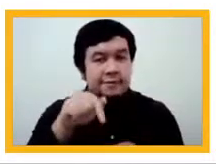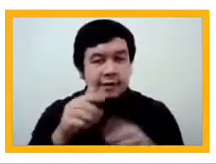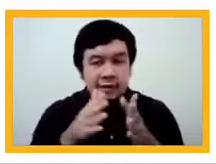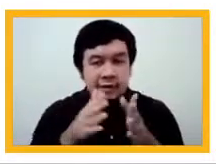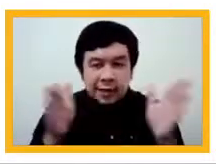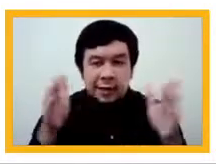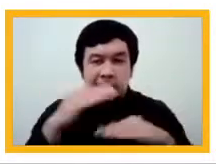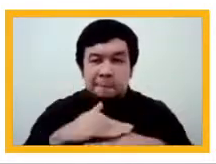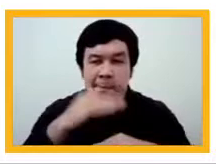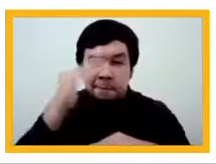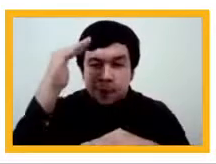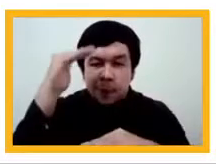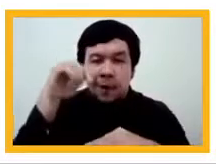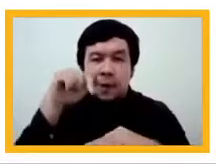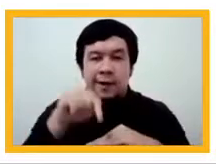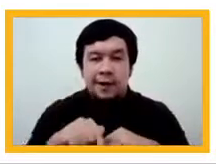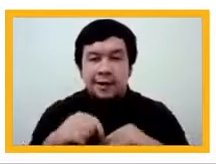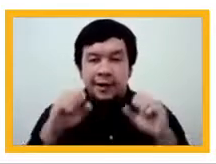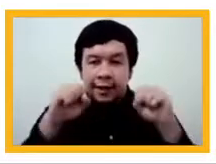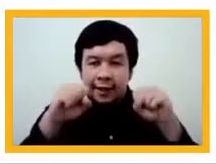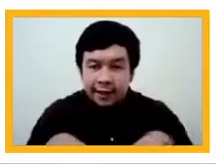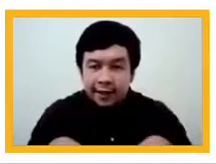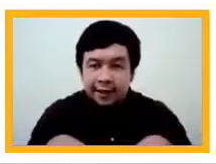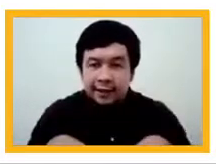training, but also in other firms.